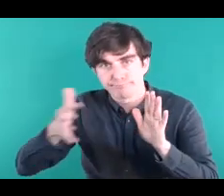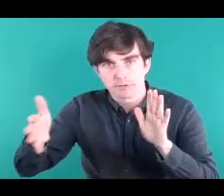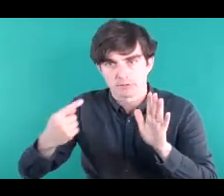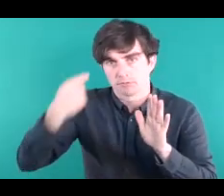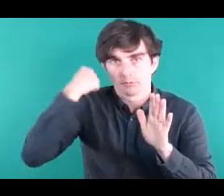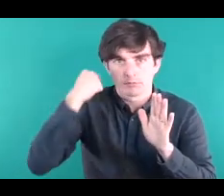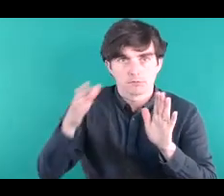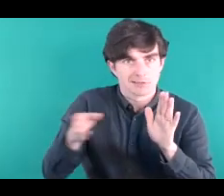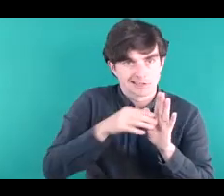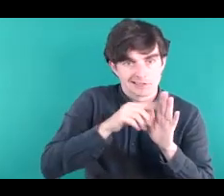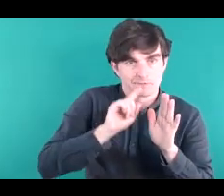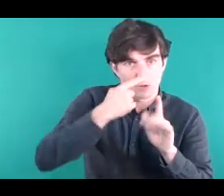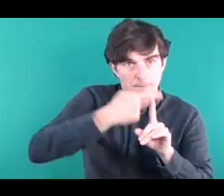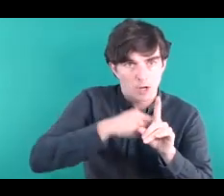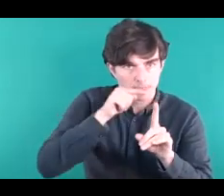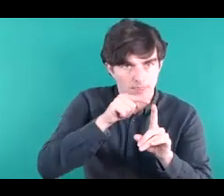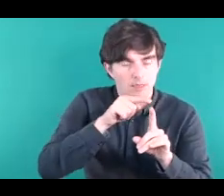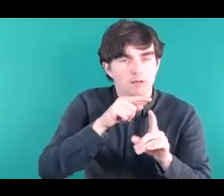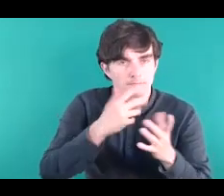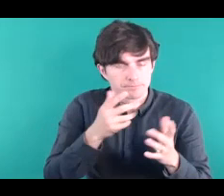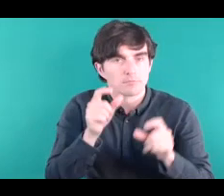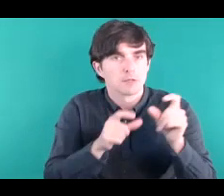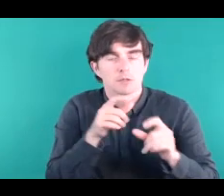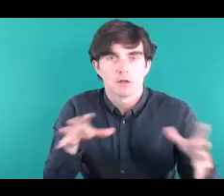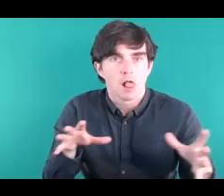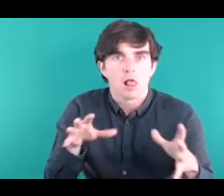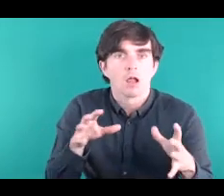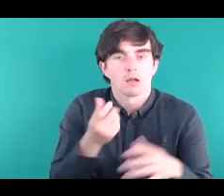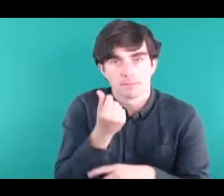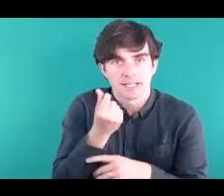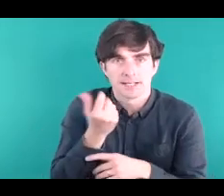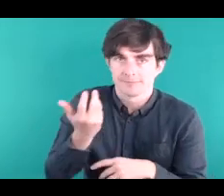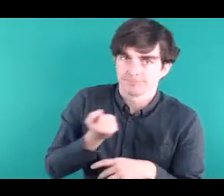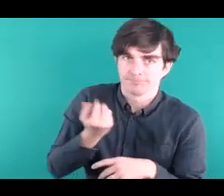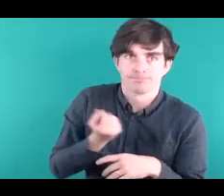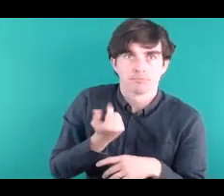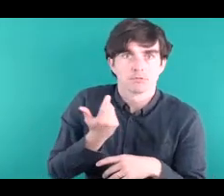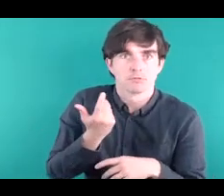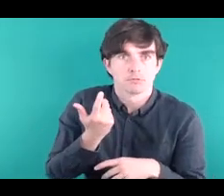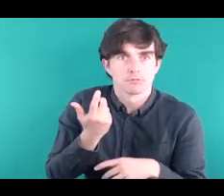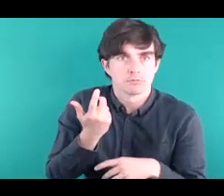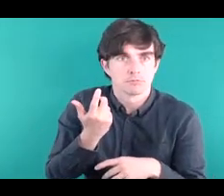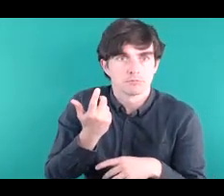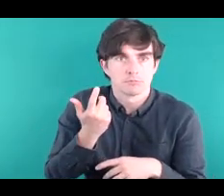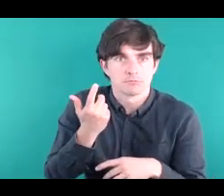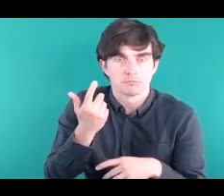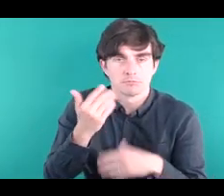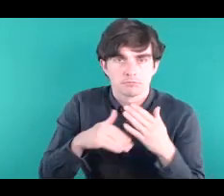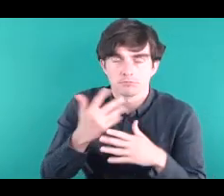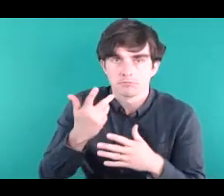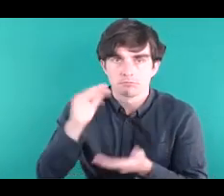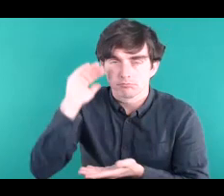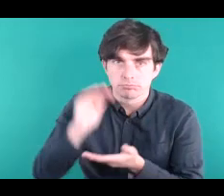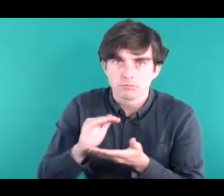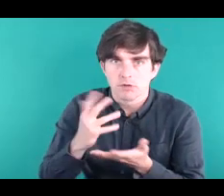of the respondents are those who experience the decrease of such